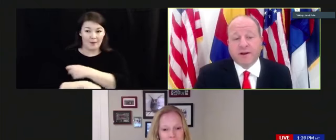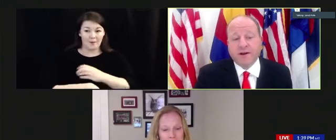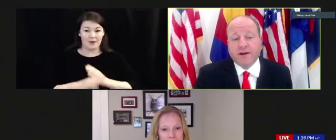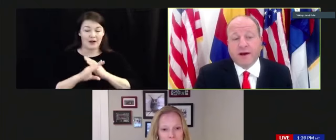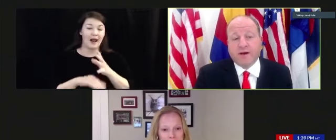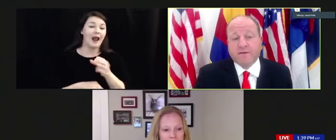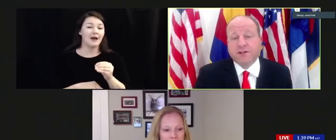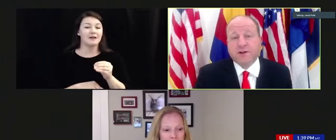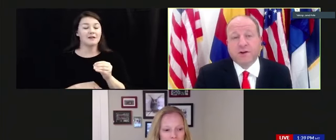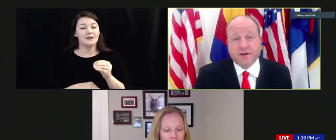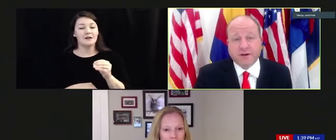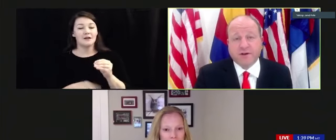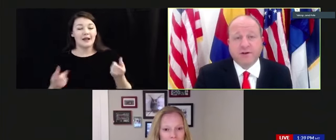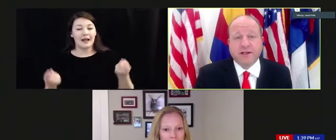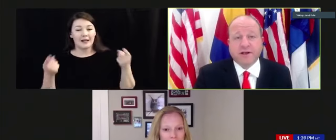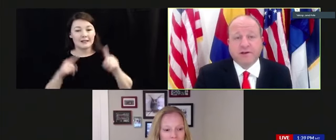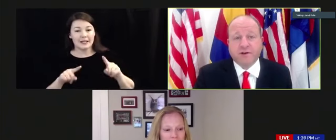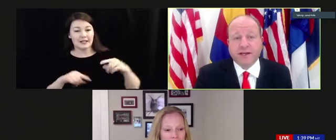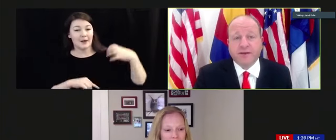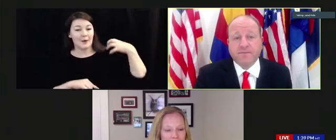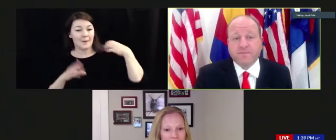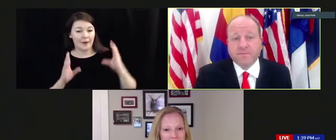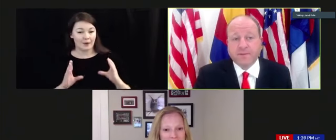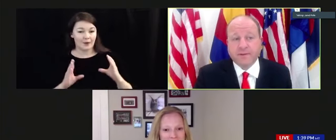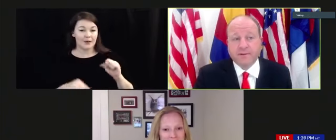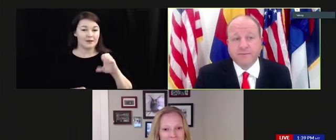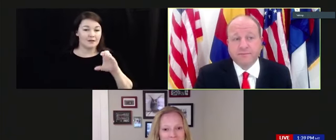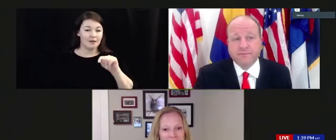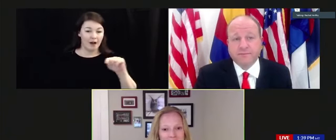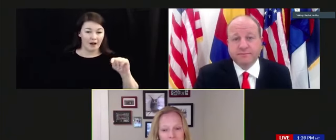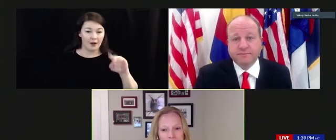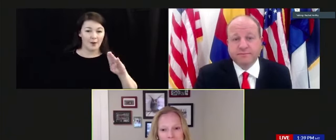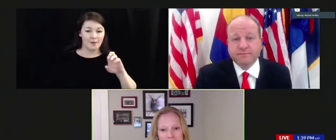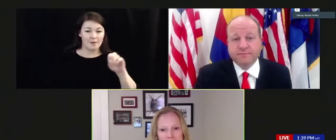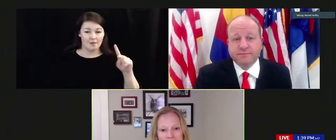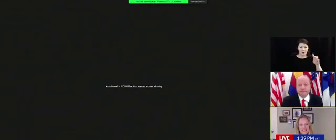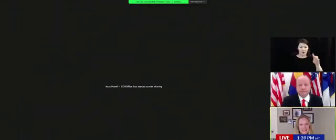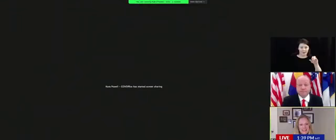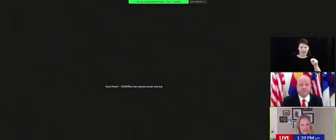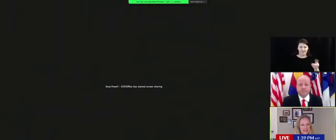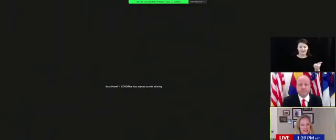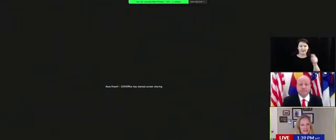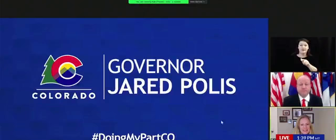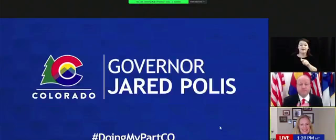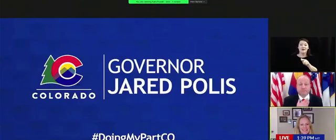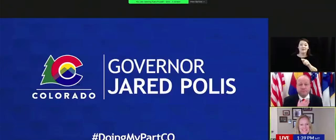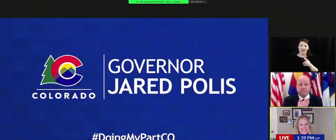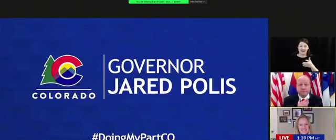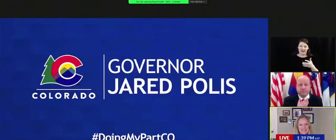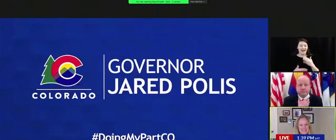Bookman. First, I'll turn it over to Dr. Herlihy. Dr. Herlihy. Great. Thank you so much, Governor. Good afternoon.